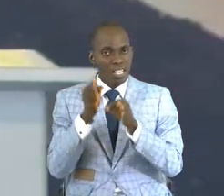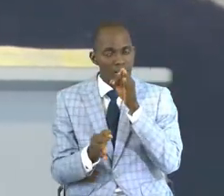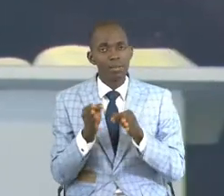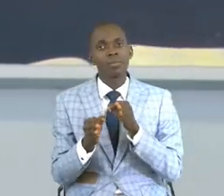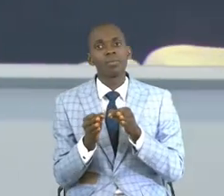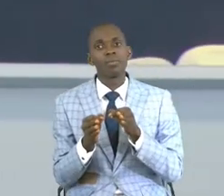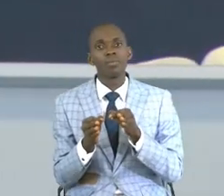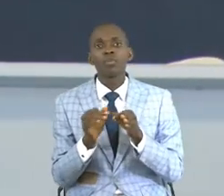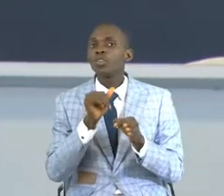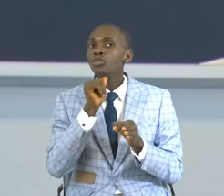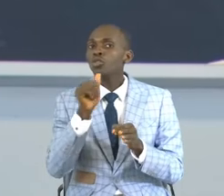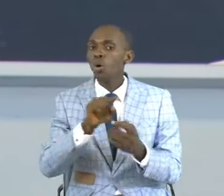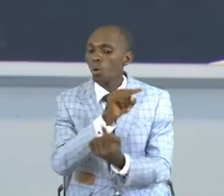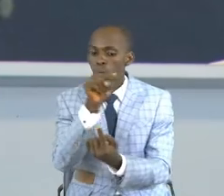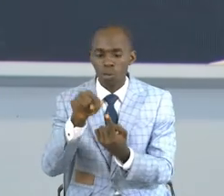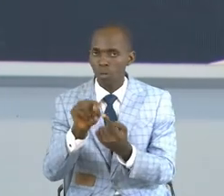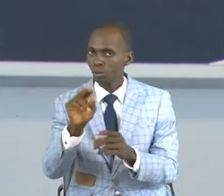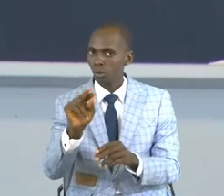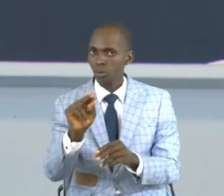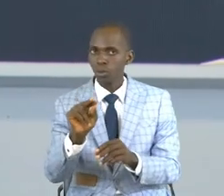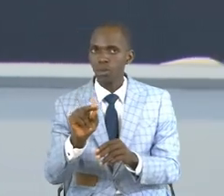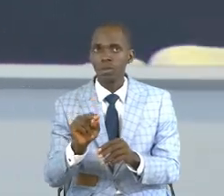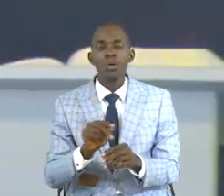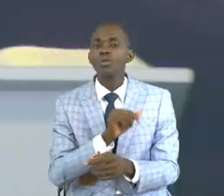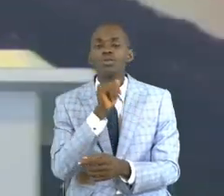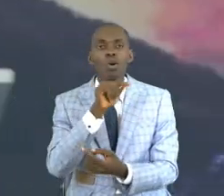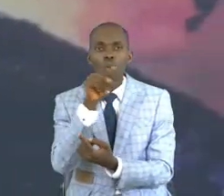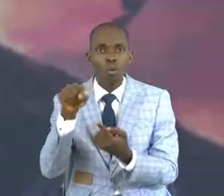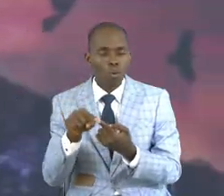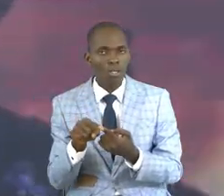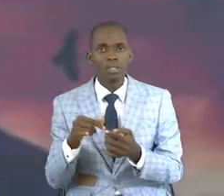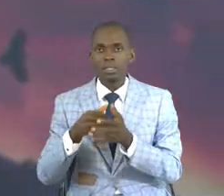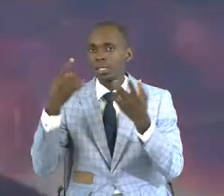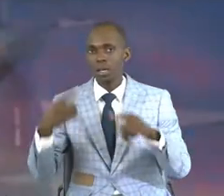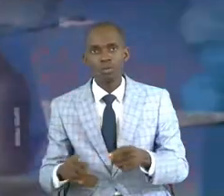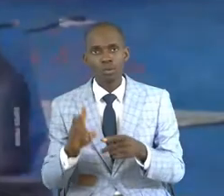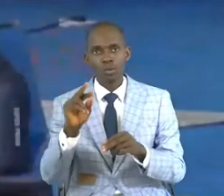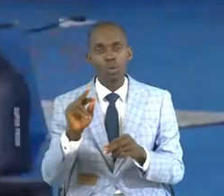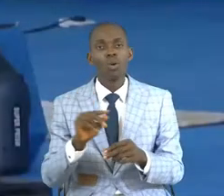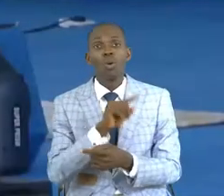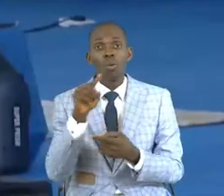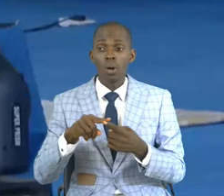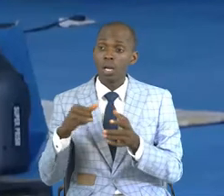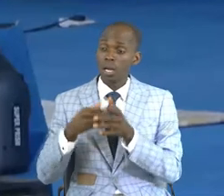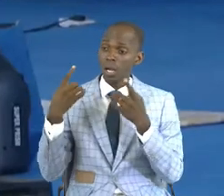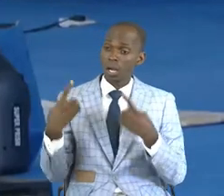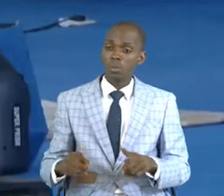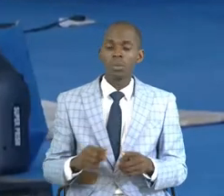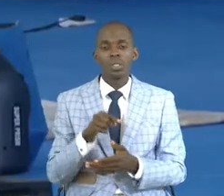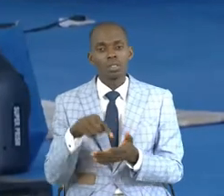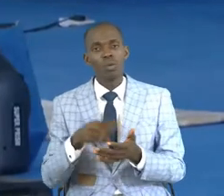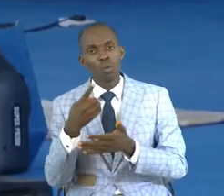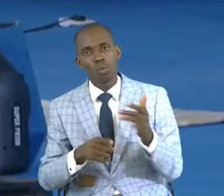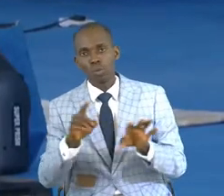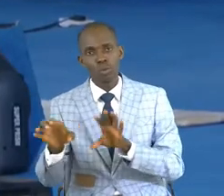when, as if it will happen to everybody, and when it happens, this is what you do. It says it